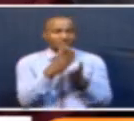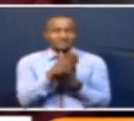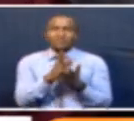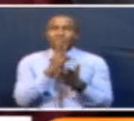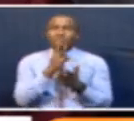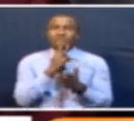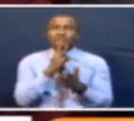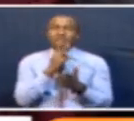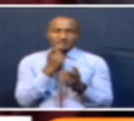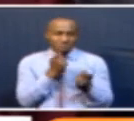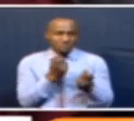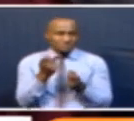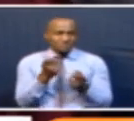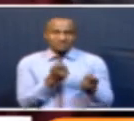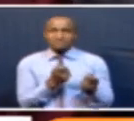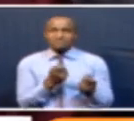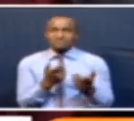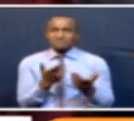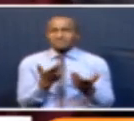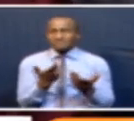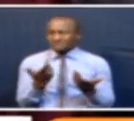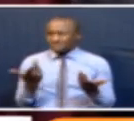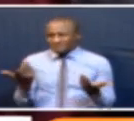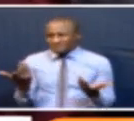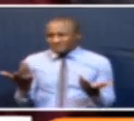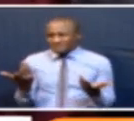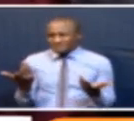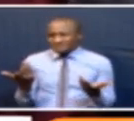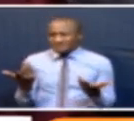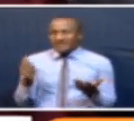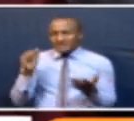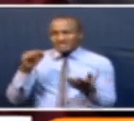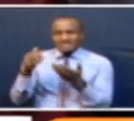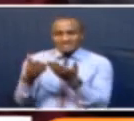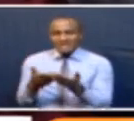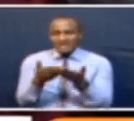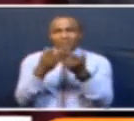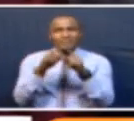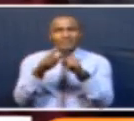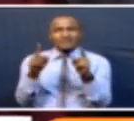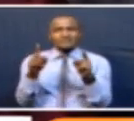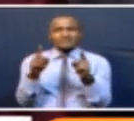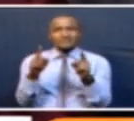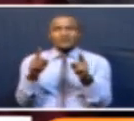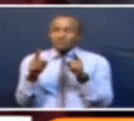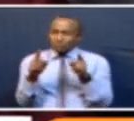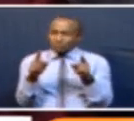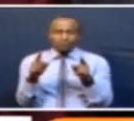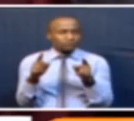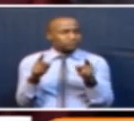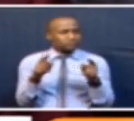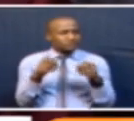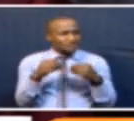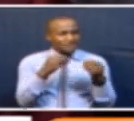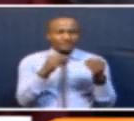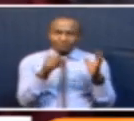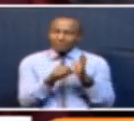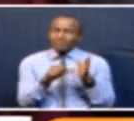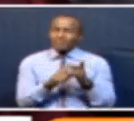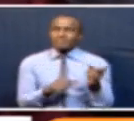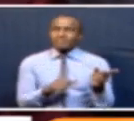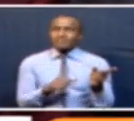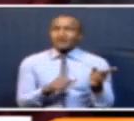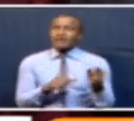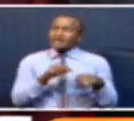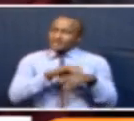now and then. So on one hand, yes, there is some help you're providing, but on the other hand, you're hurting the population because they are unable to get what